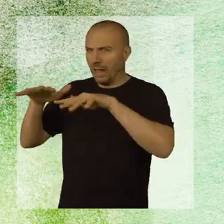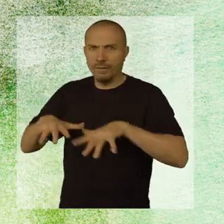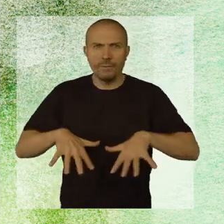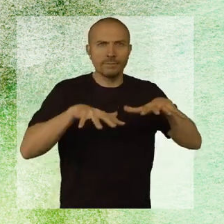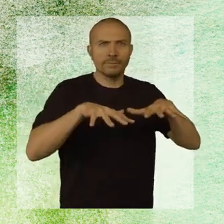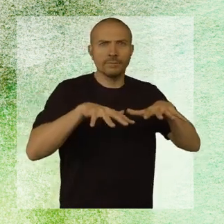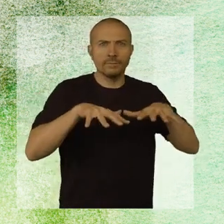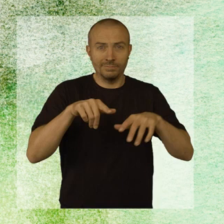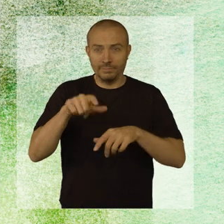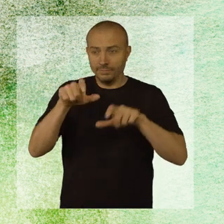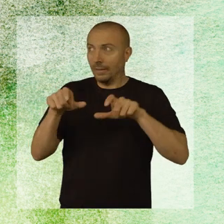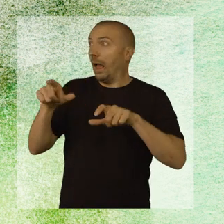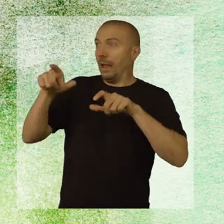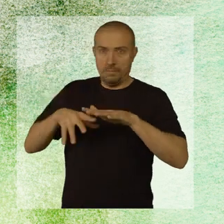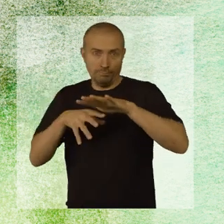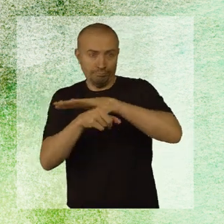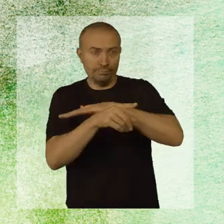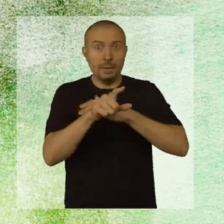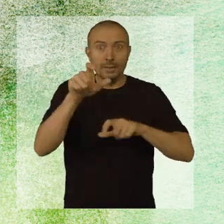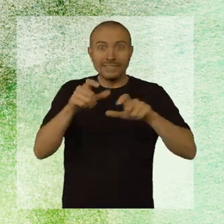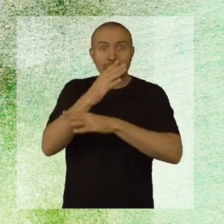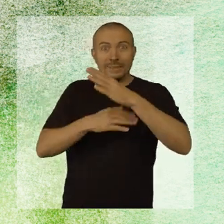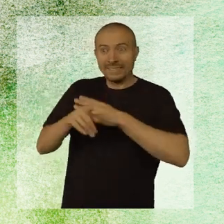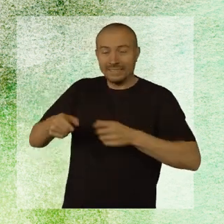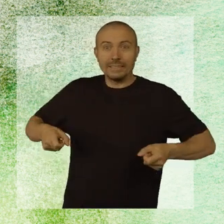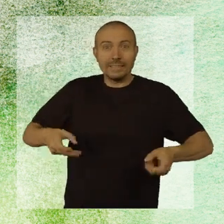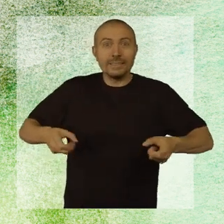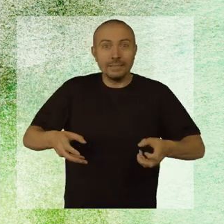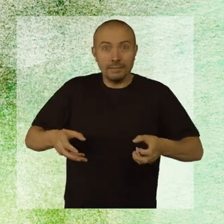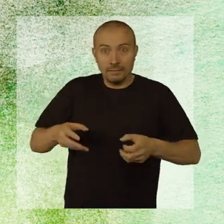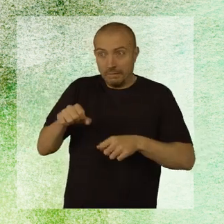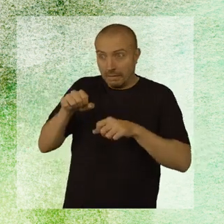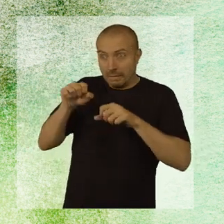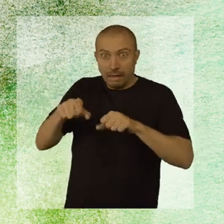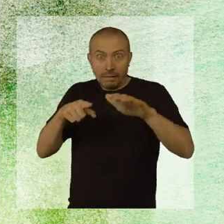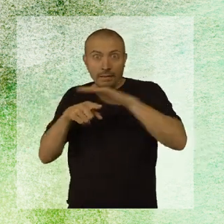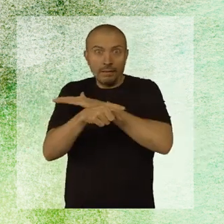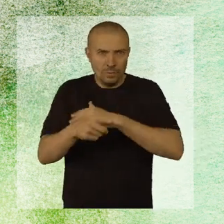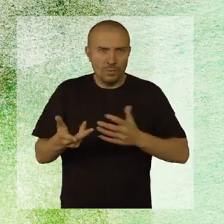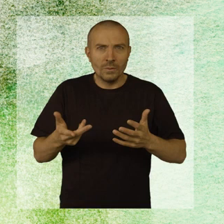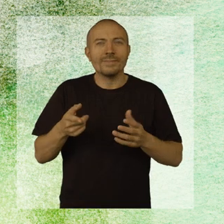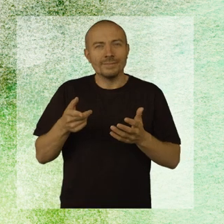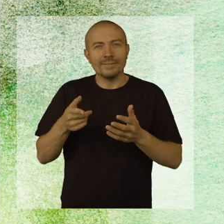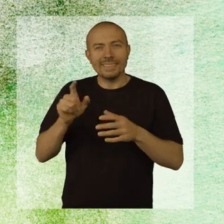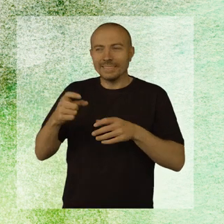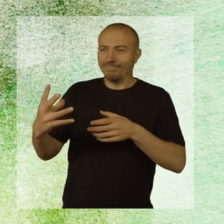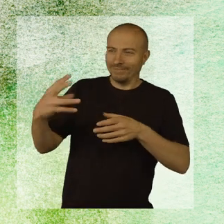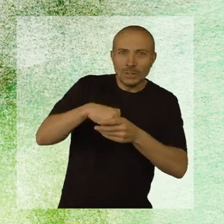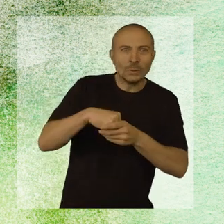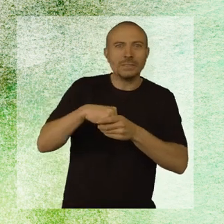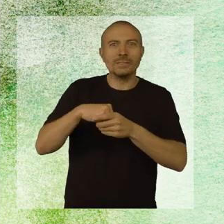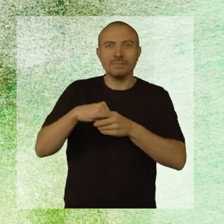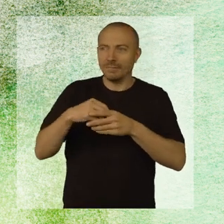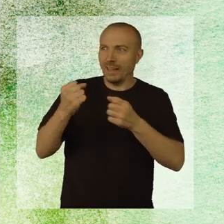flood comes, people can run away, but a person with disability with wheelchair can be left and swept away by the water. So that's why we need also to